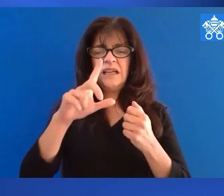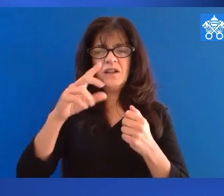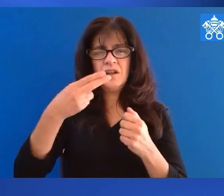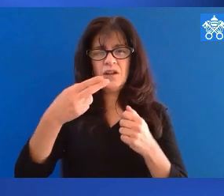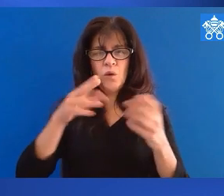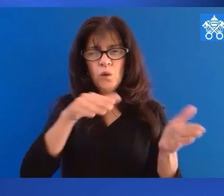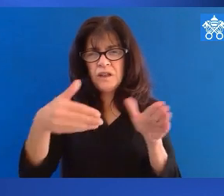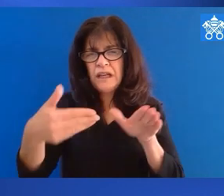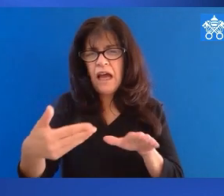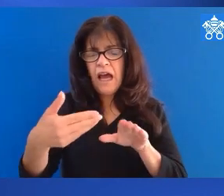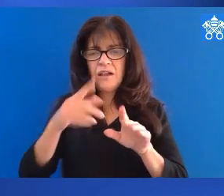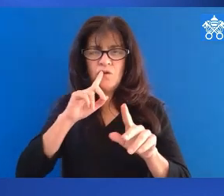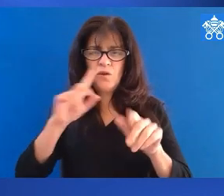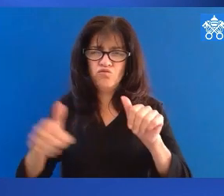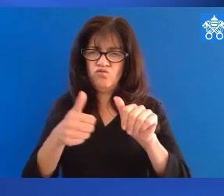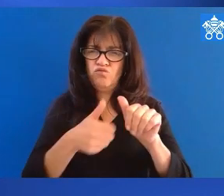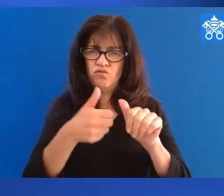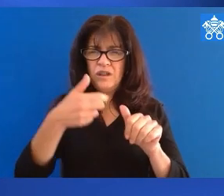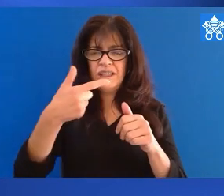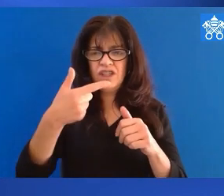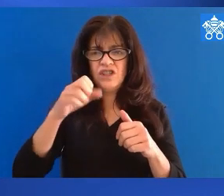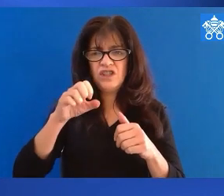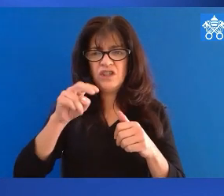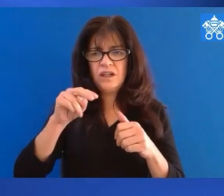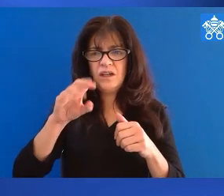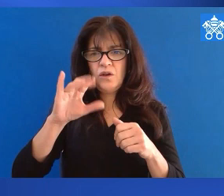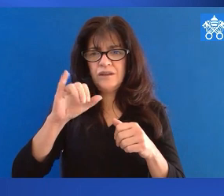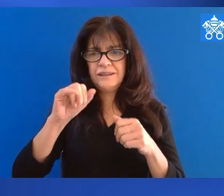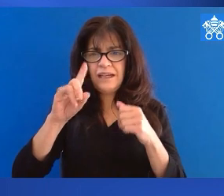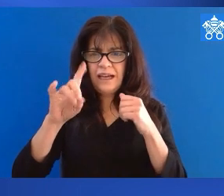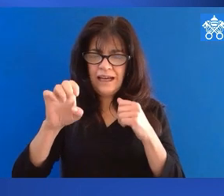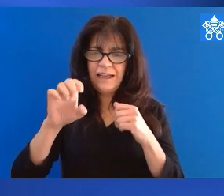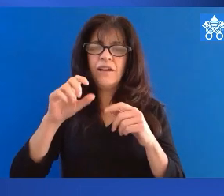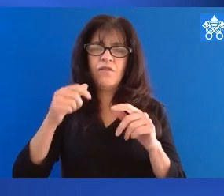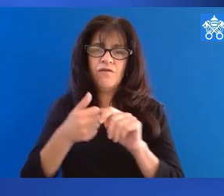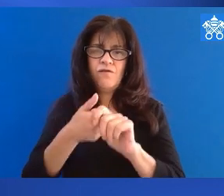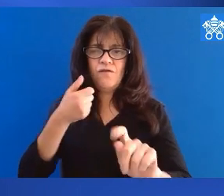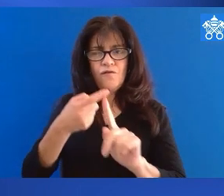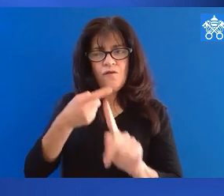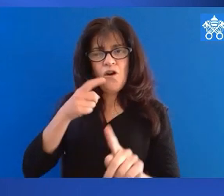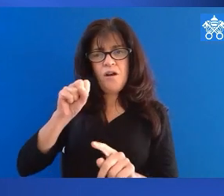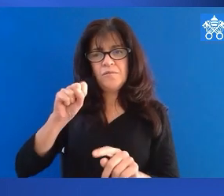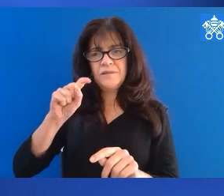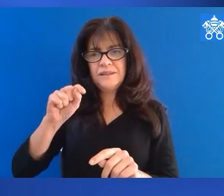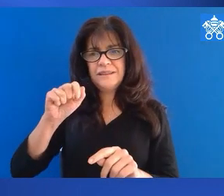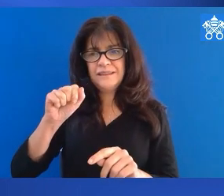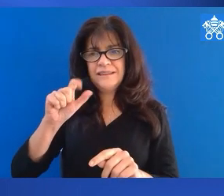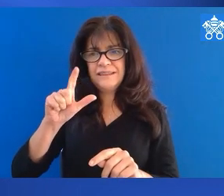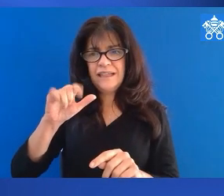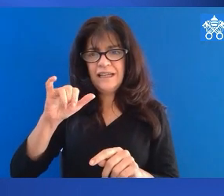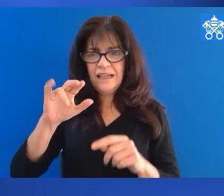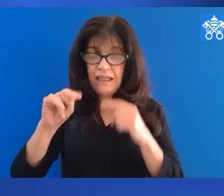of the people who died as a result of the genocide that was perpetrated